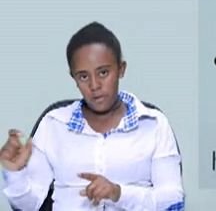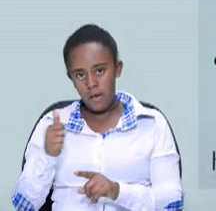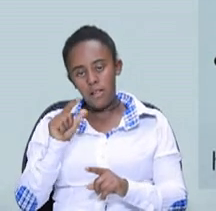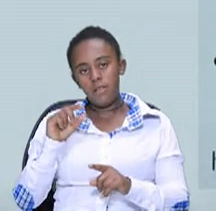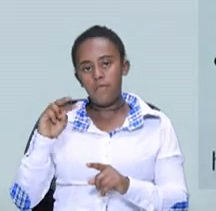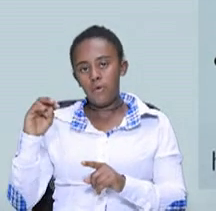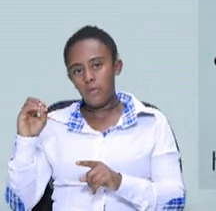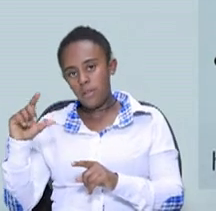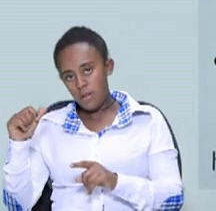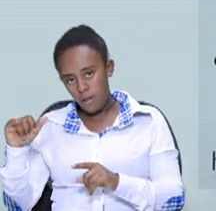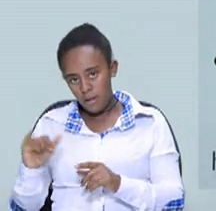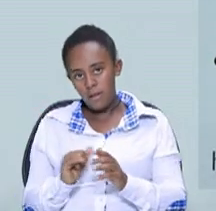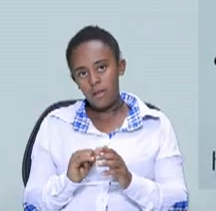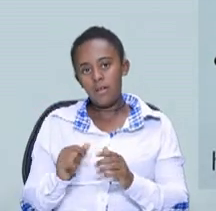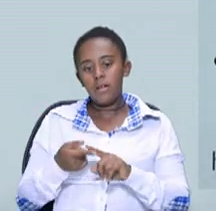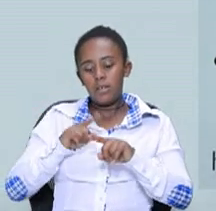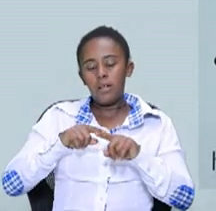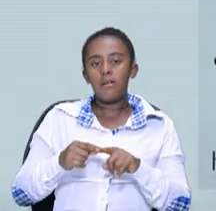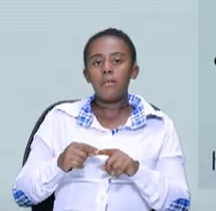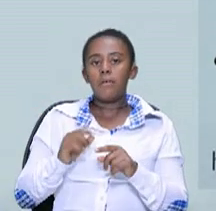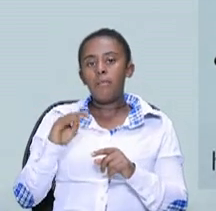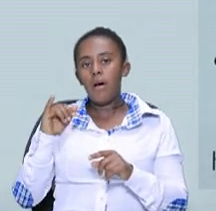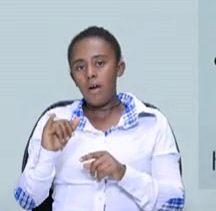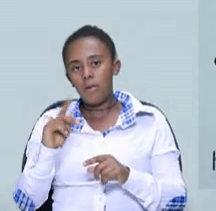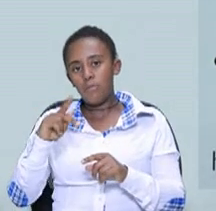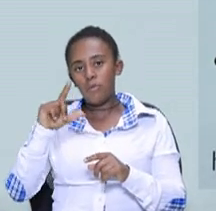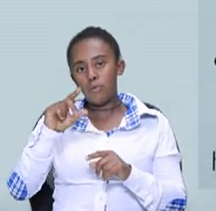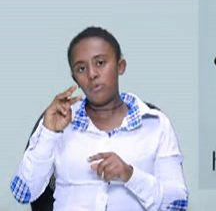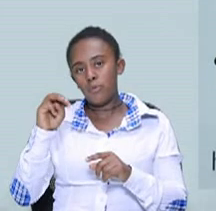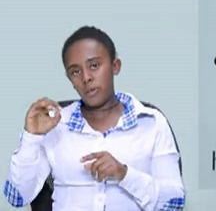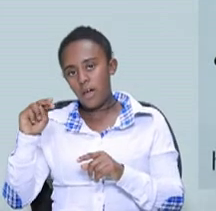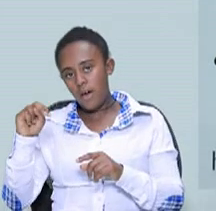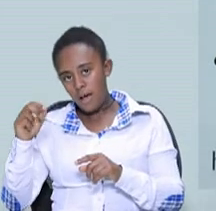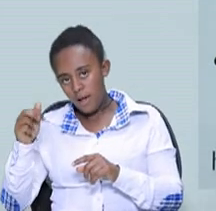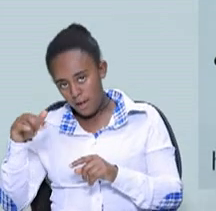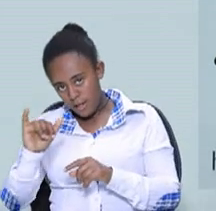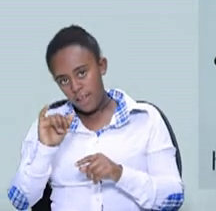alveoli and return back to the heart by pulmonary vein.